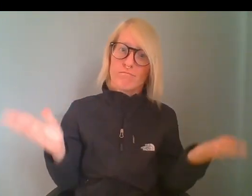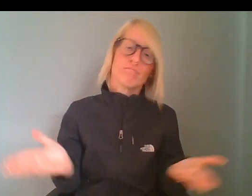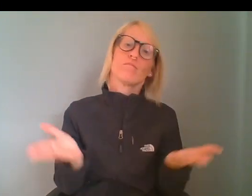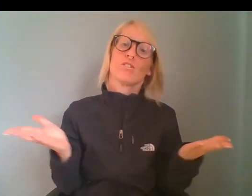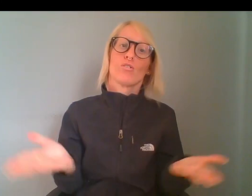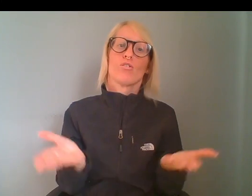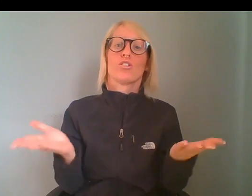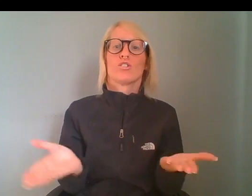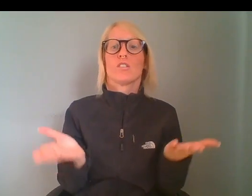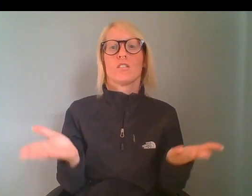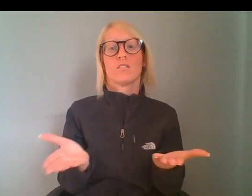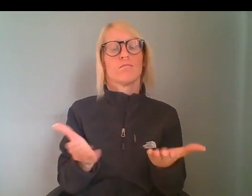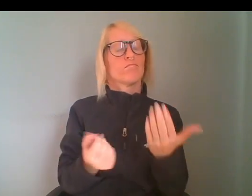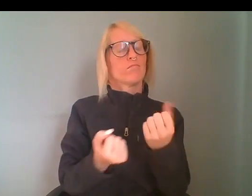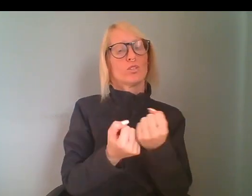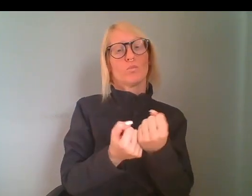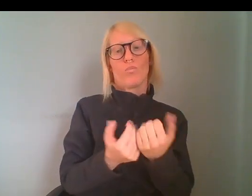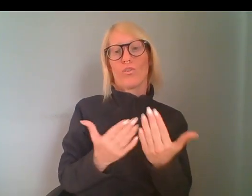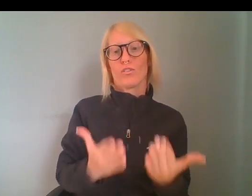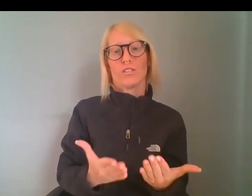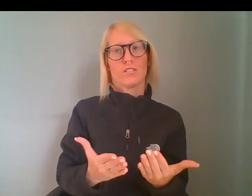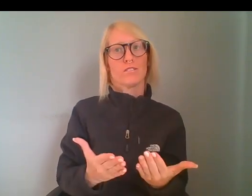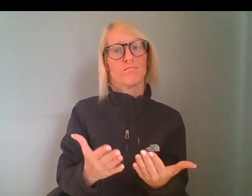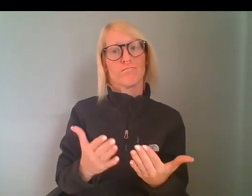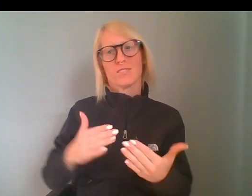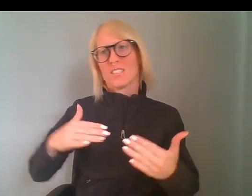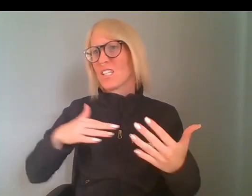And again, you're encouraging people to really talk to you.